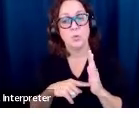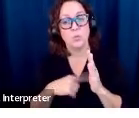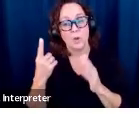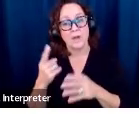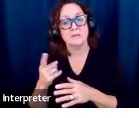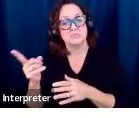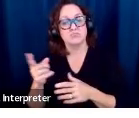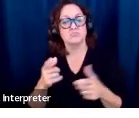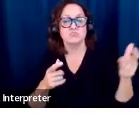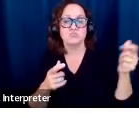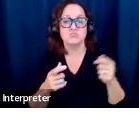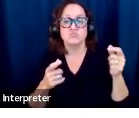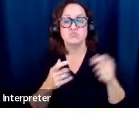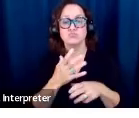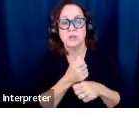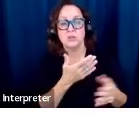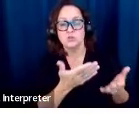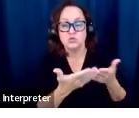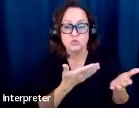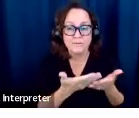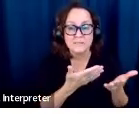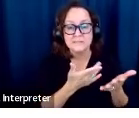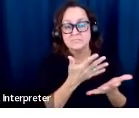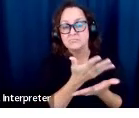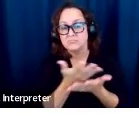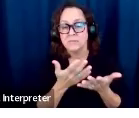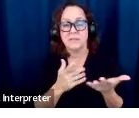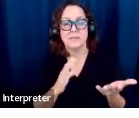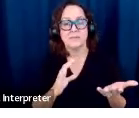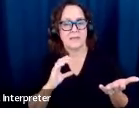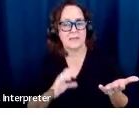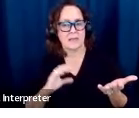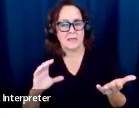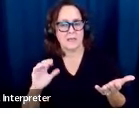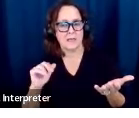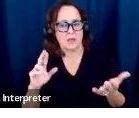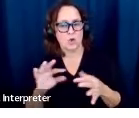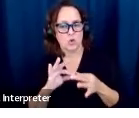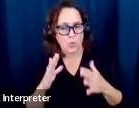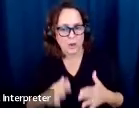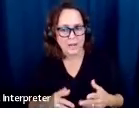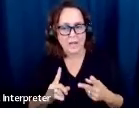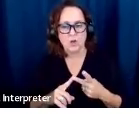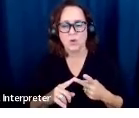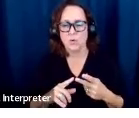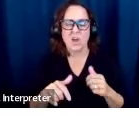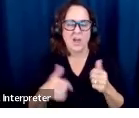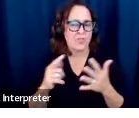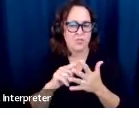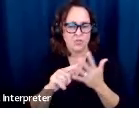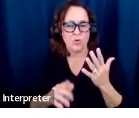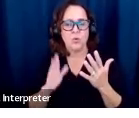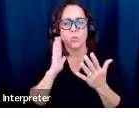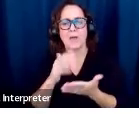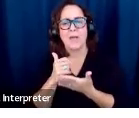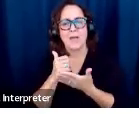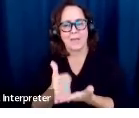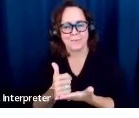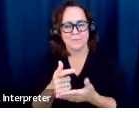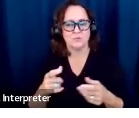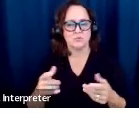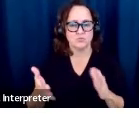is receiving services, their care coordinator, in some instances, their support broker or other individuals will help